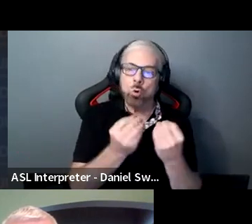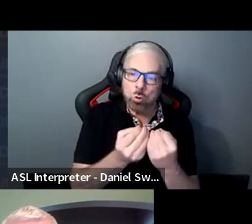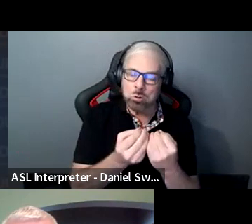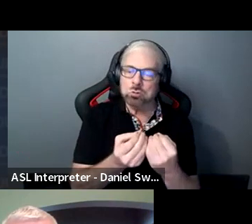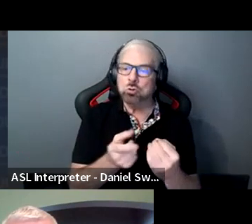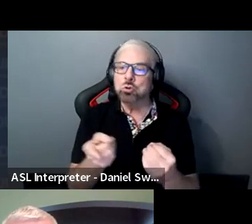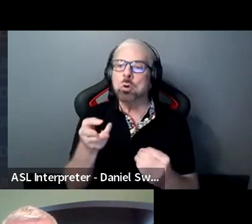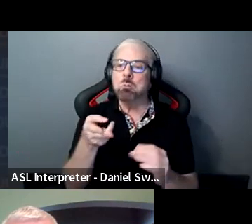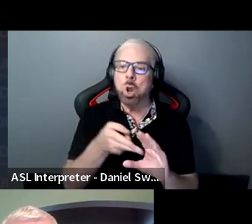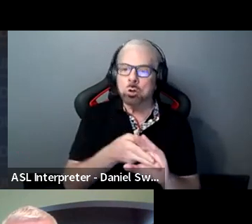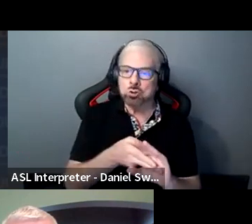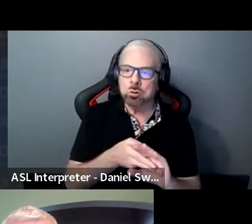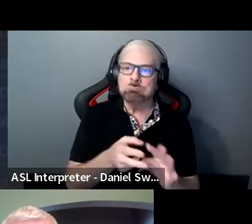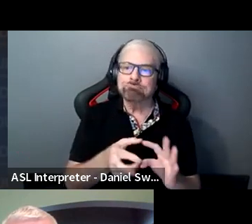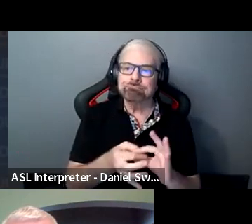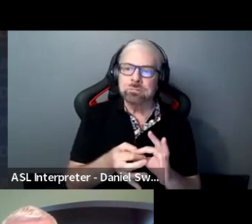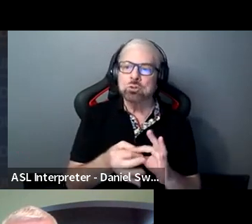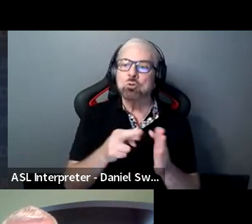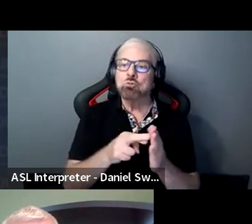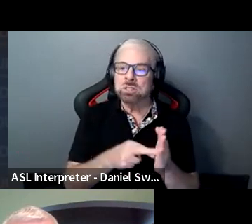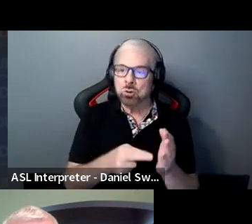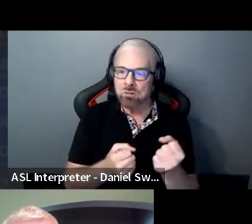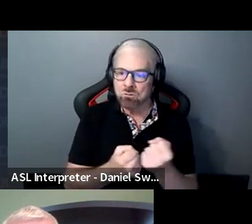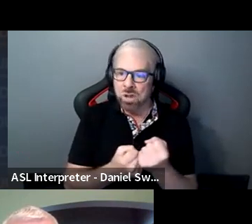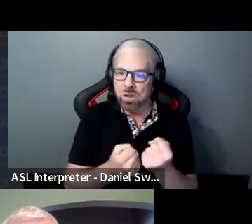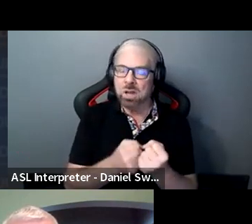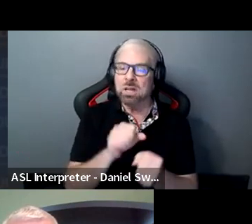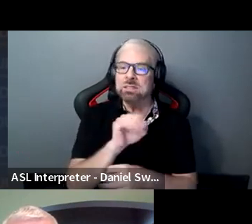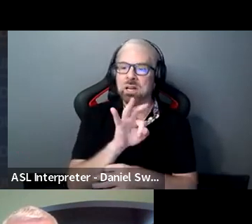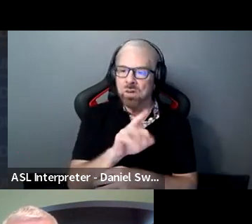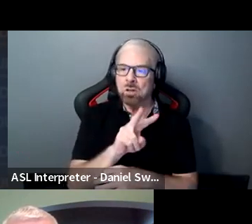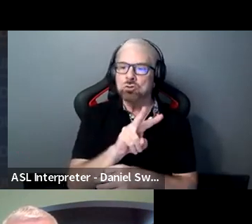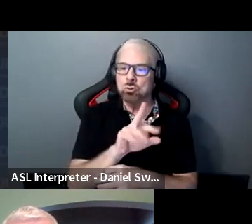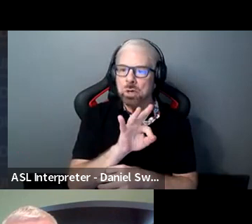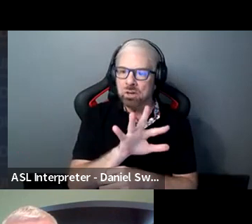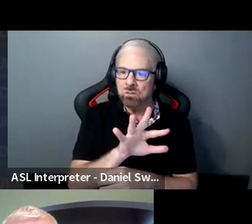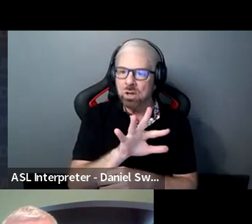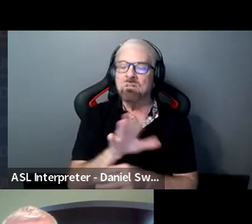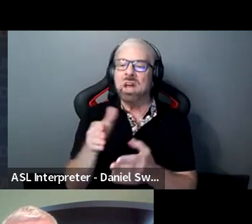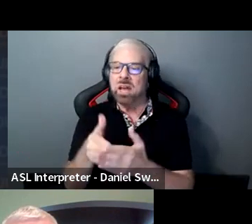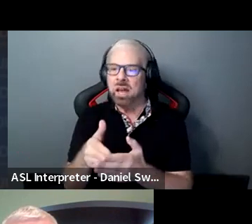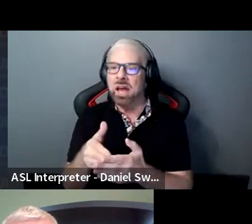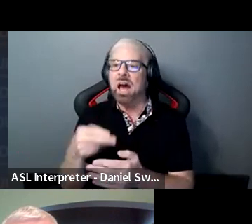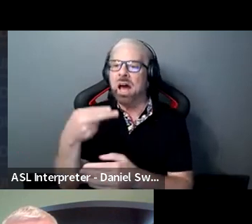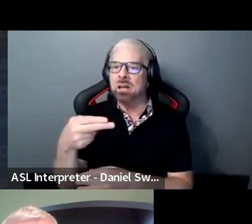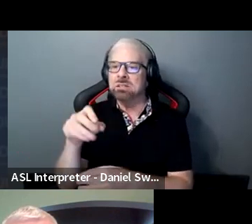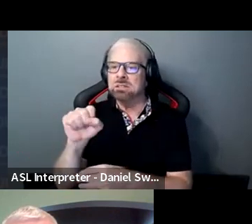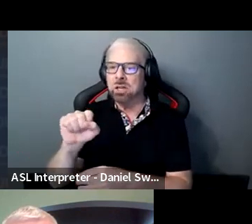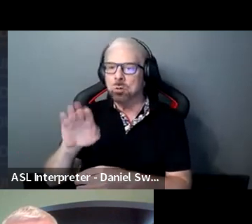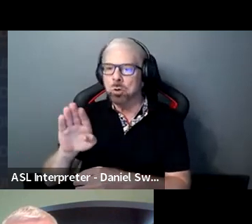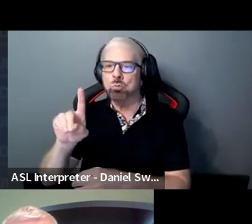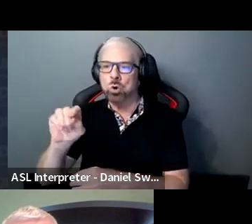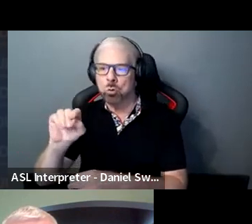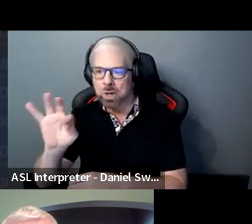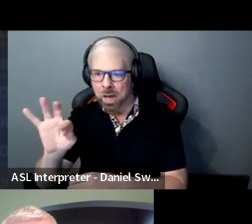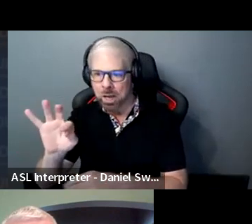belong to register in favor of Senate File 295 and against House Study Bill 109 on the